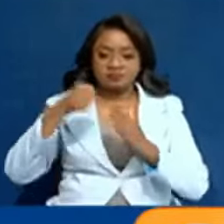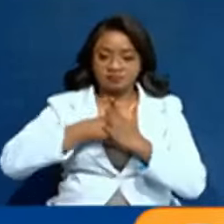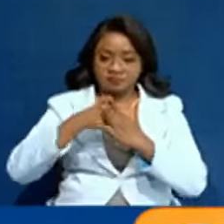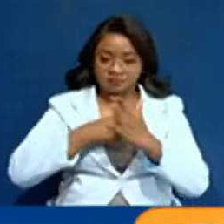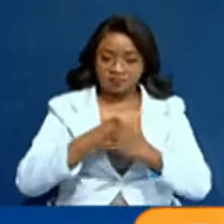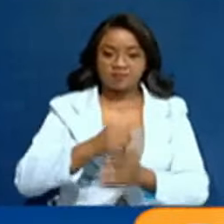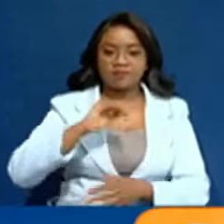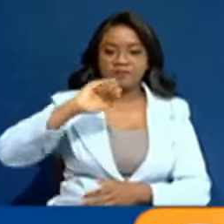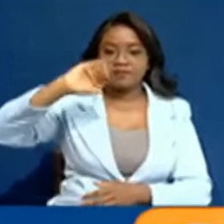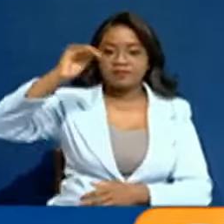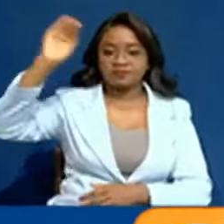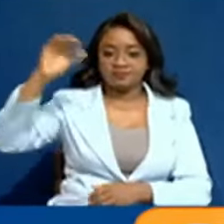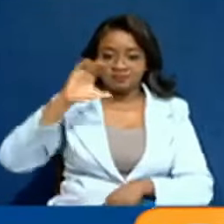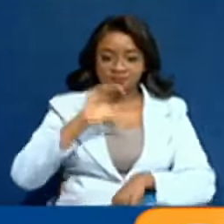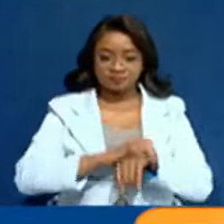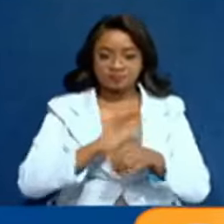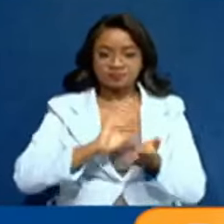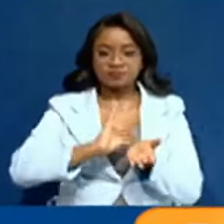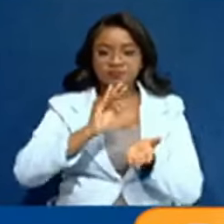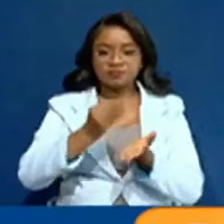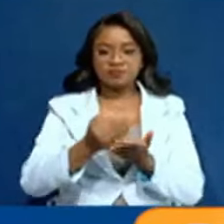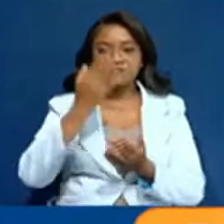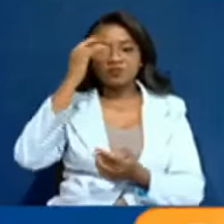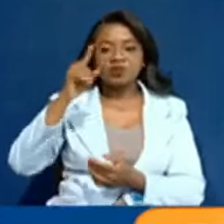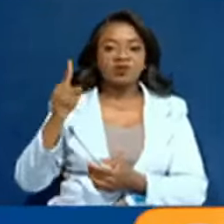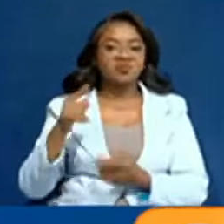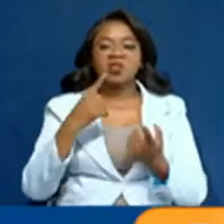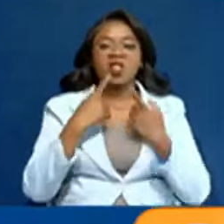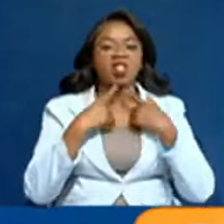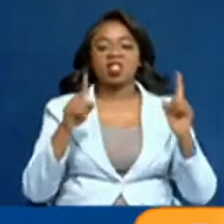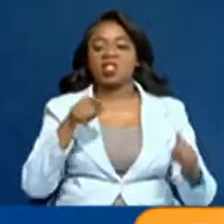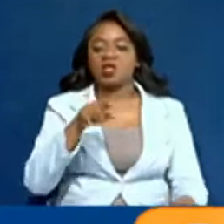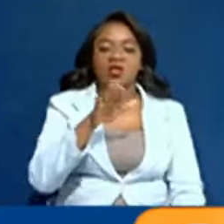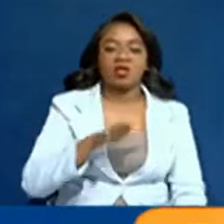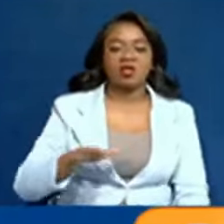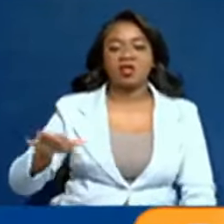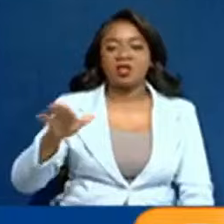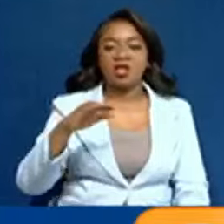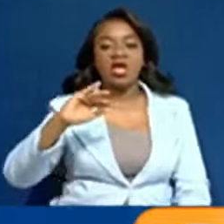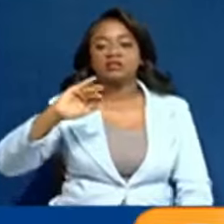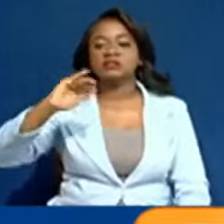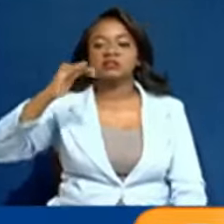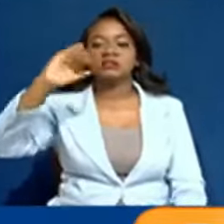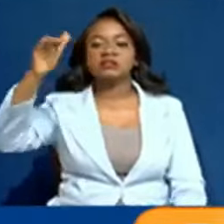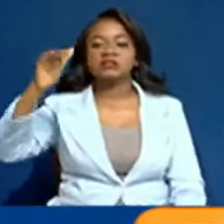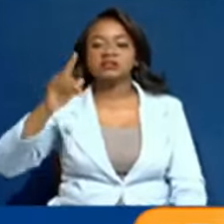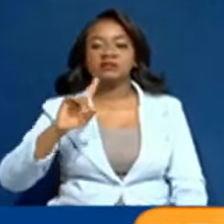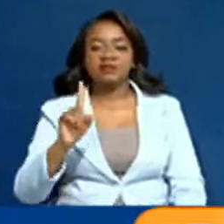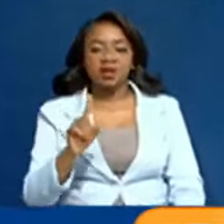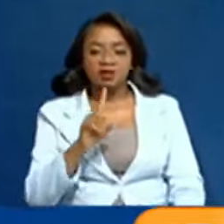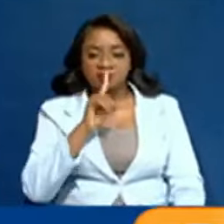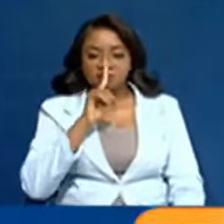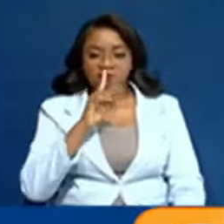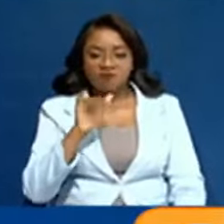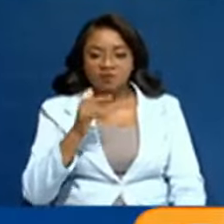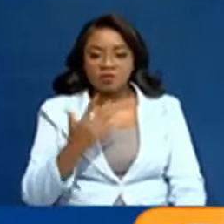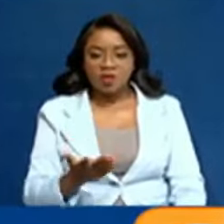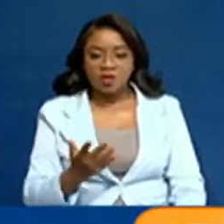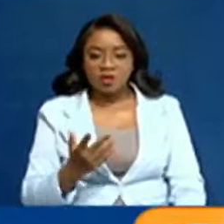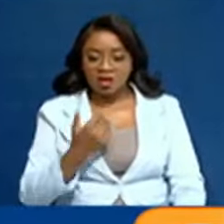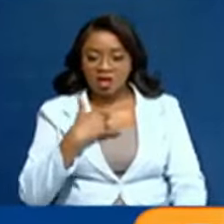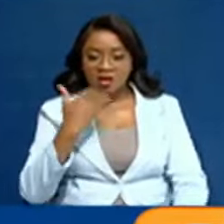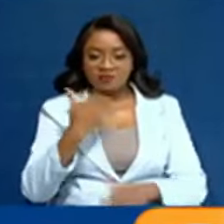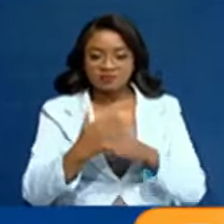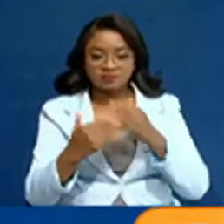funding. Okay. Because you can't just call an area city, and that area does not have necessary infrastructure